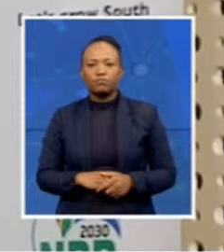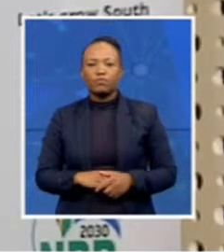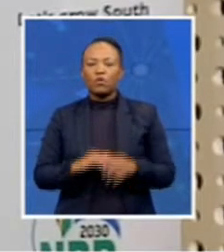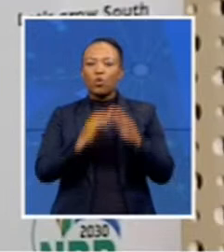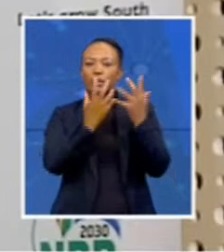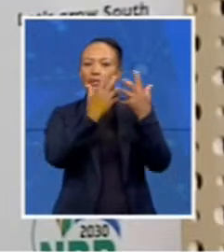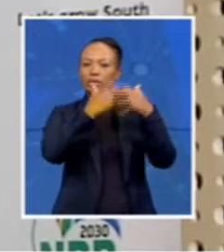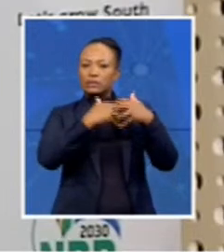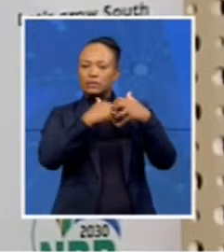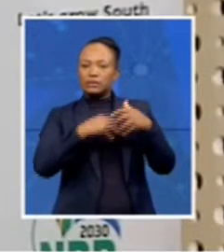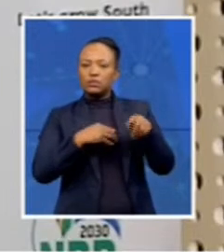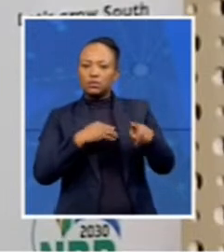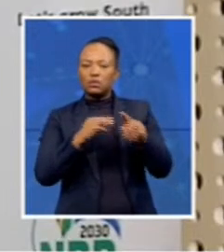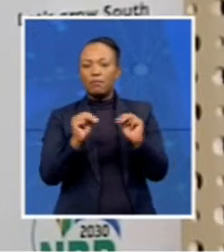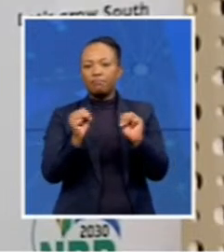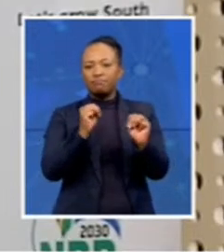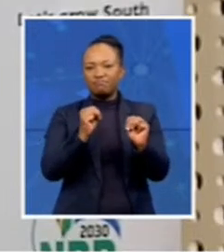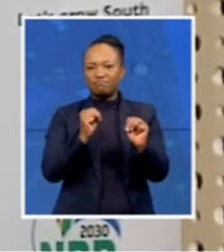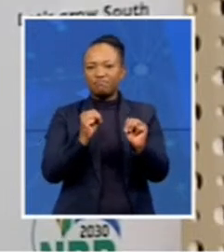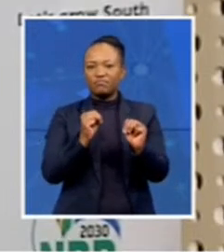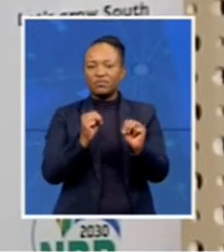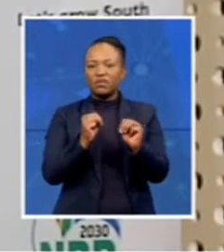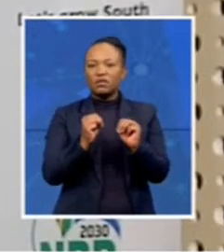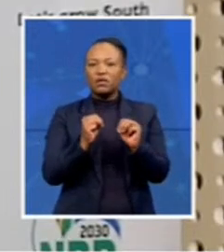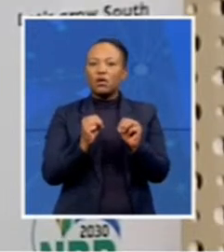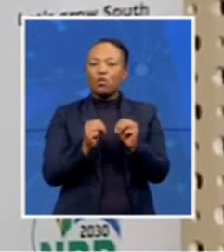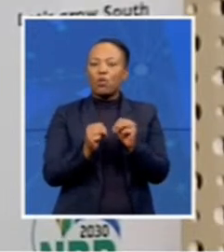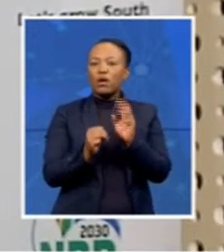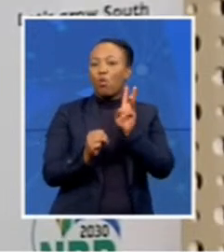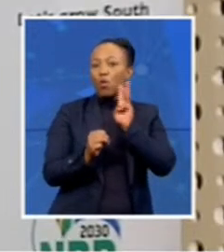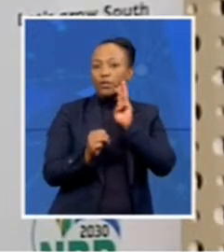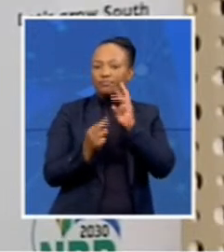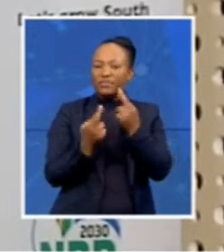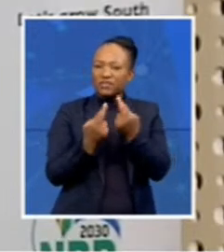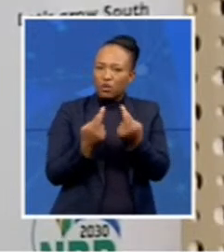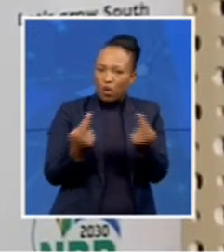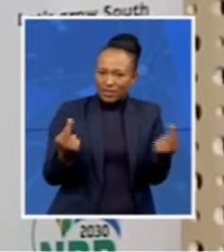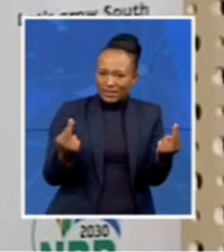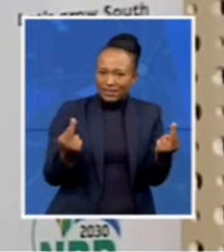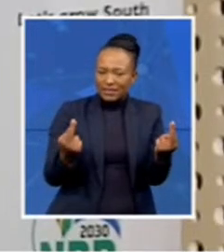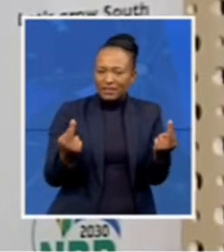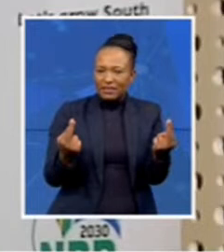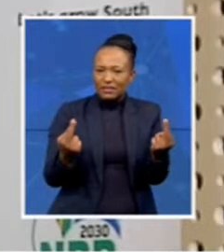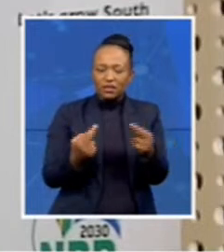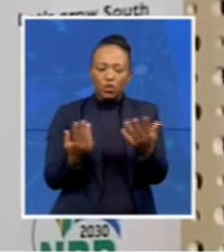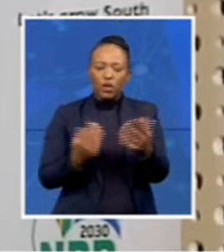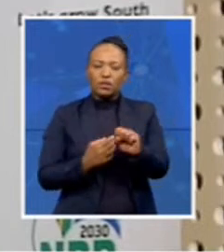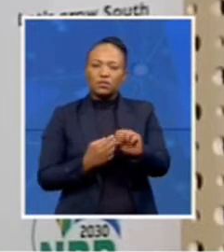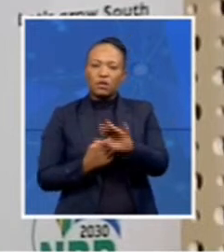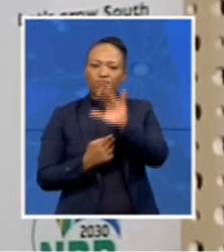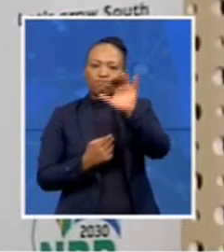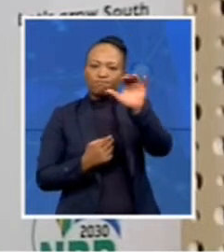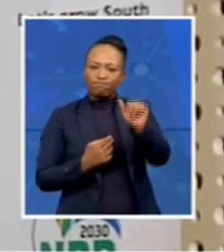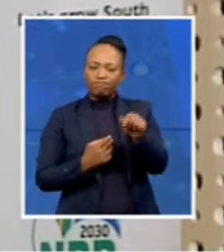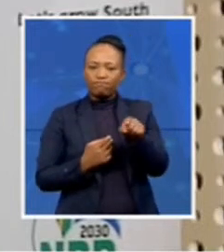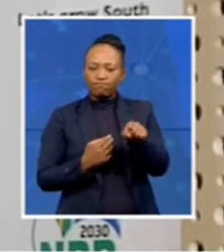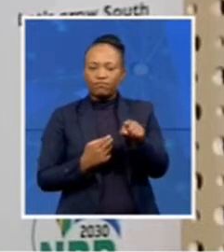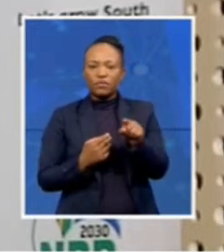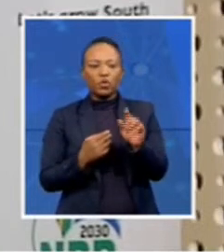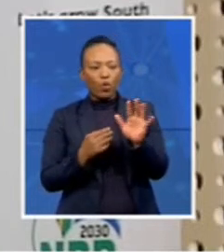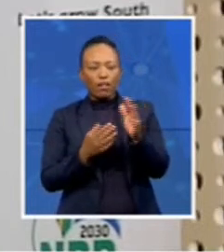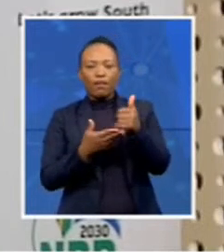resource quality in South Africa. It will provide high-level guidance to ensure protection of water